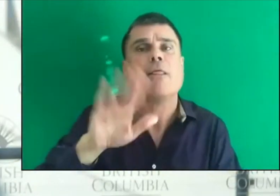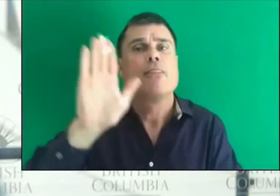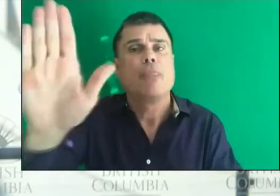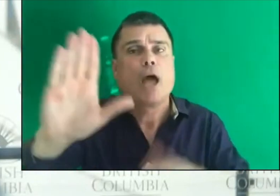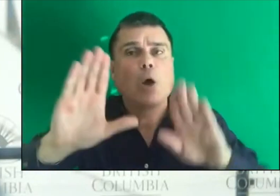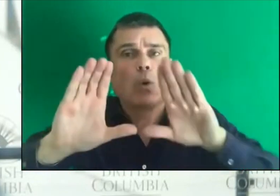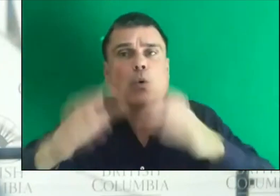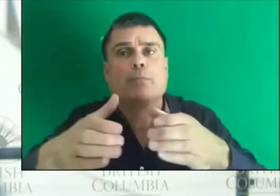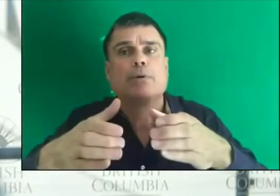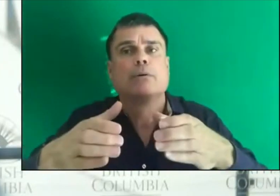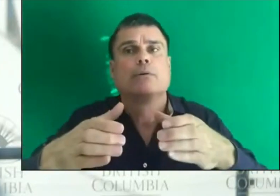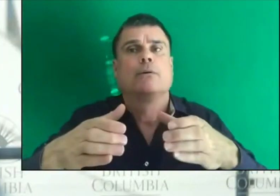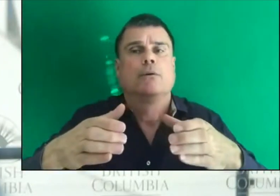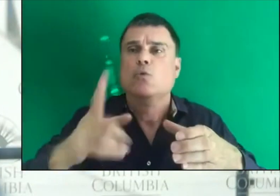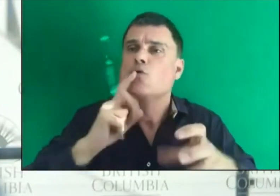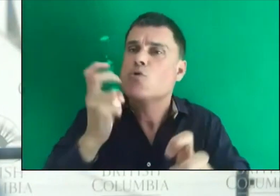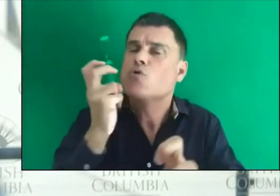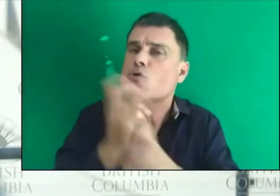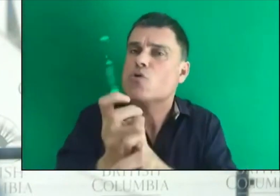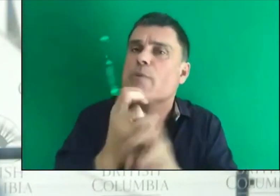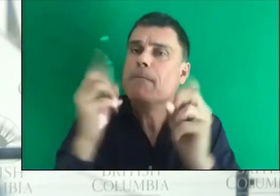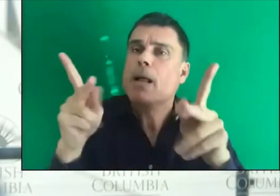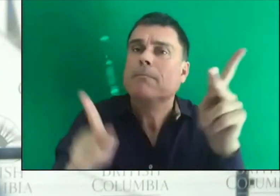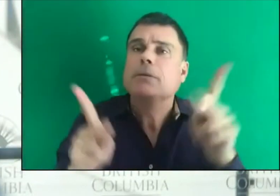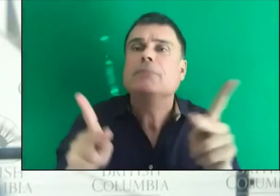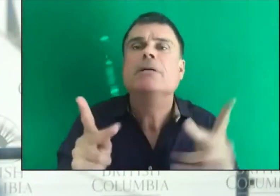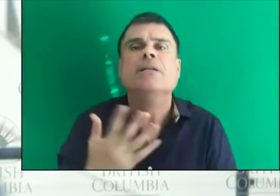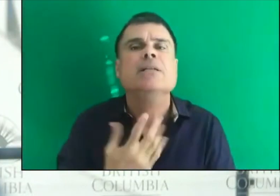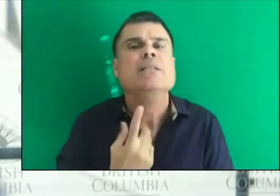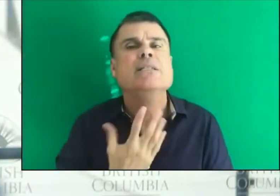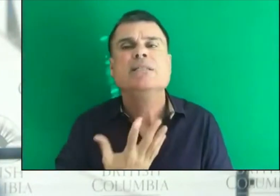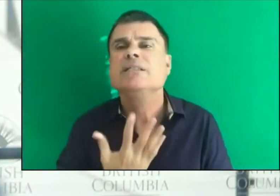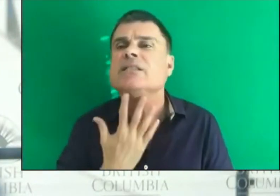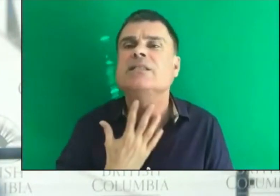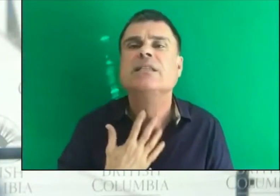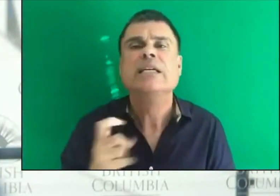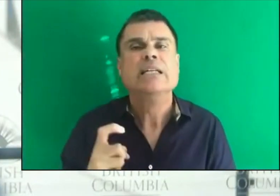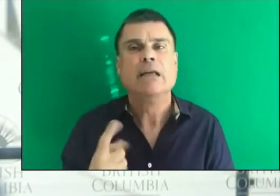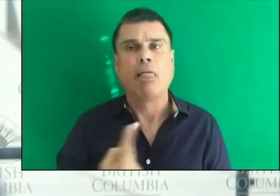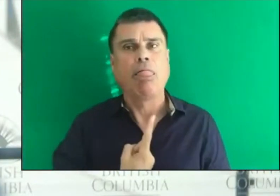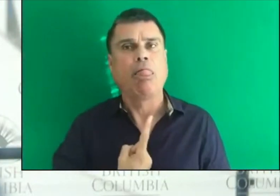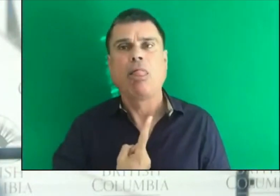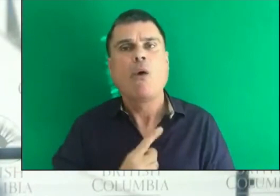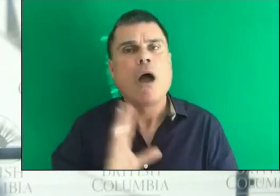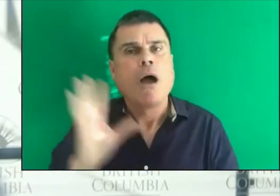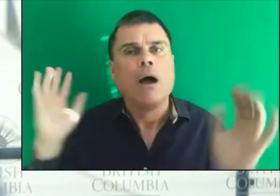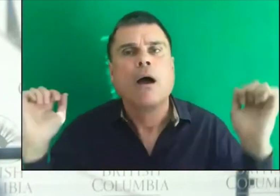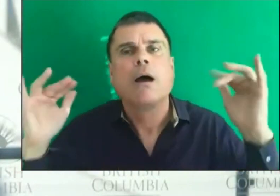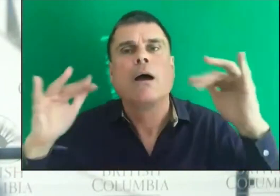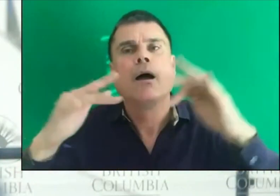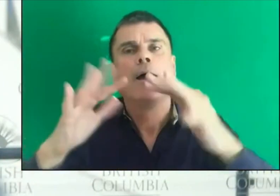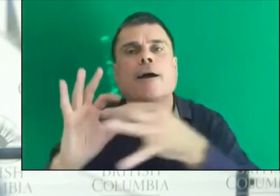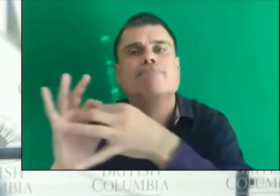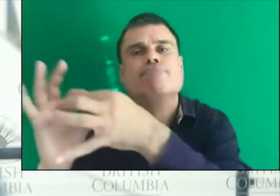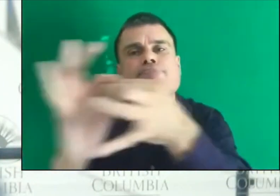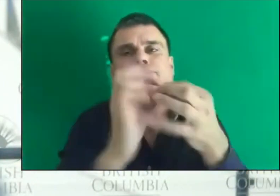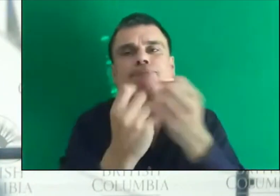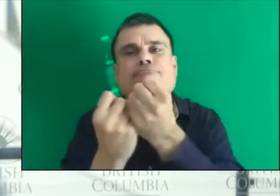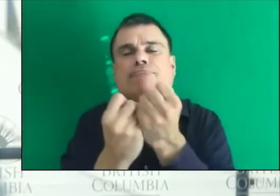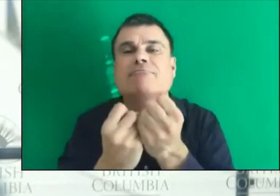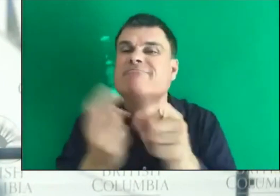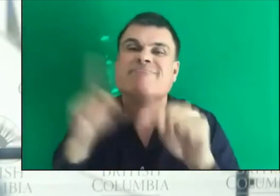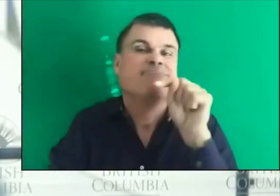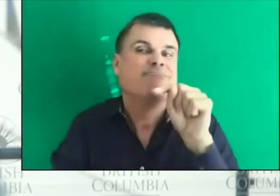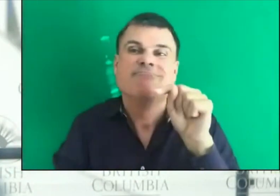And I will, again, take this opportunity to send my thanks and gratitude to the many, many faith